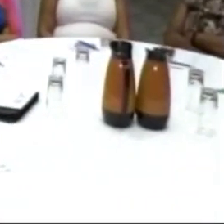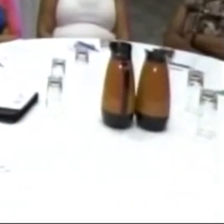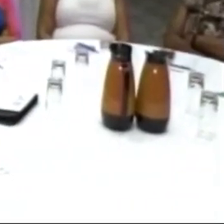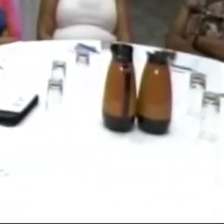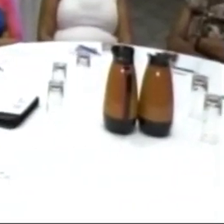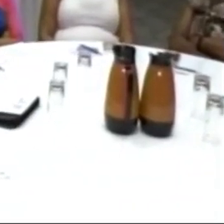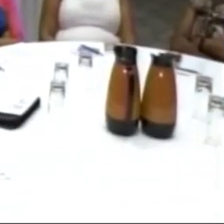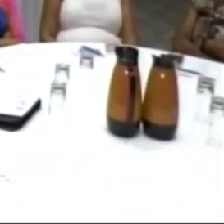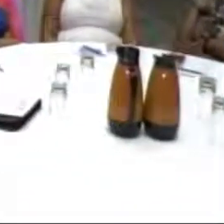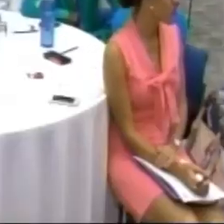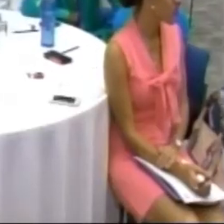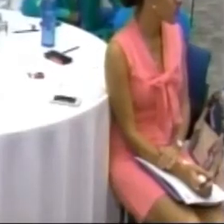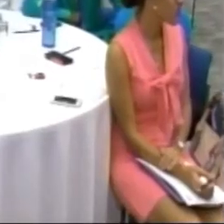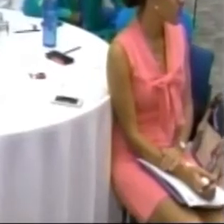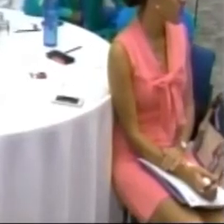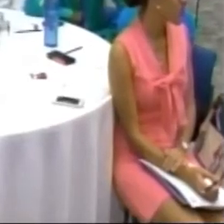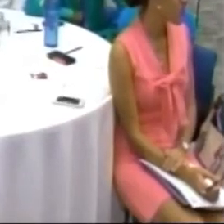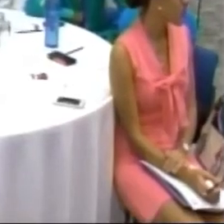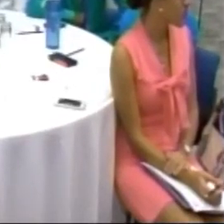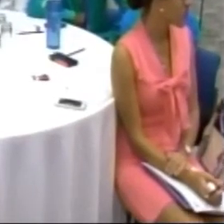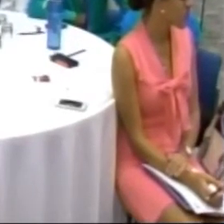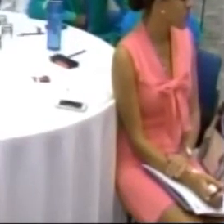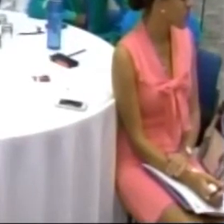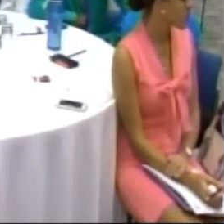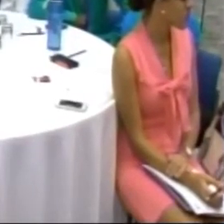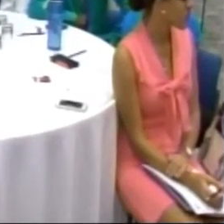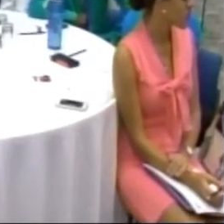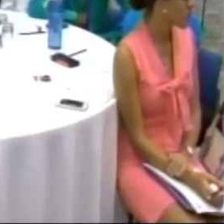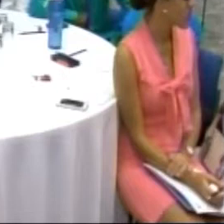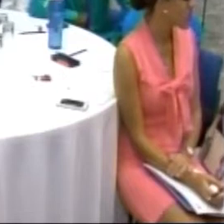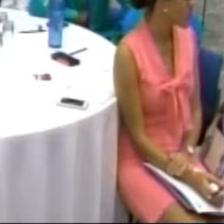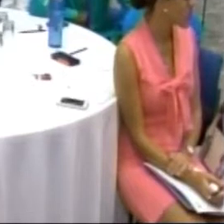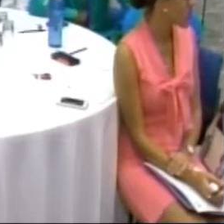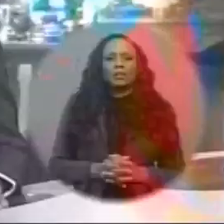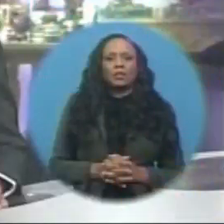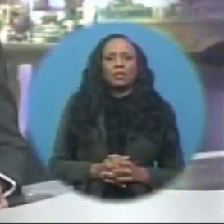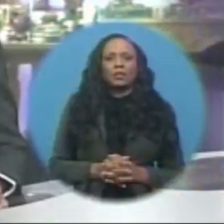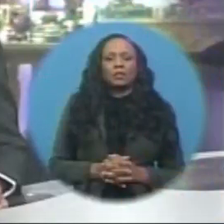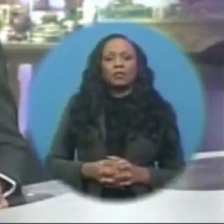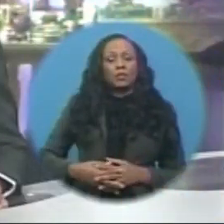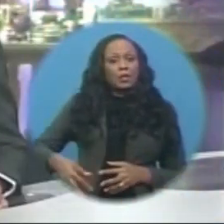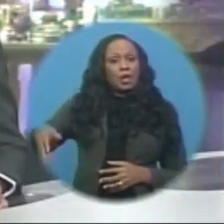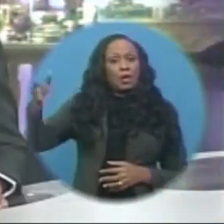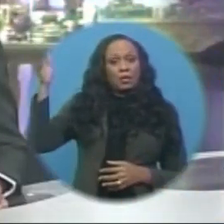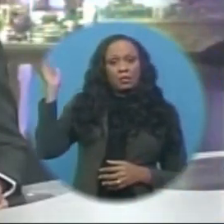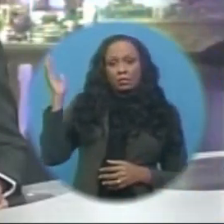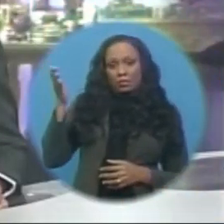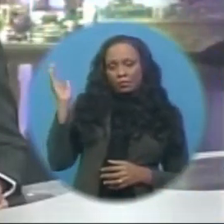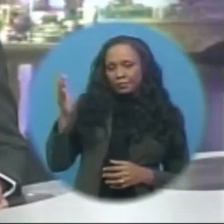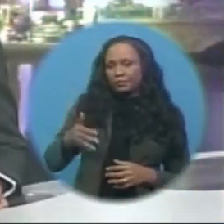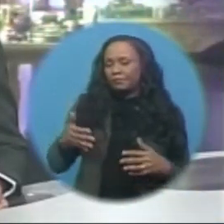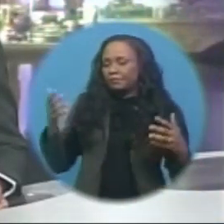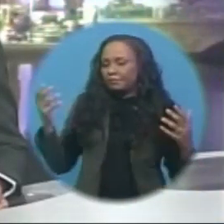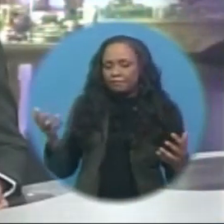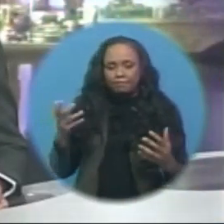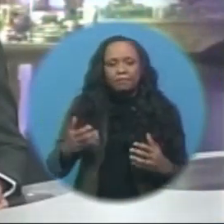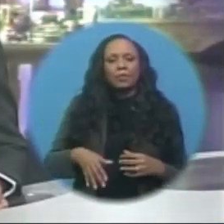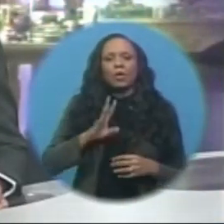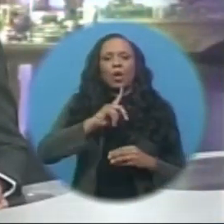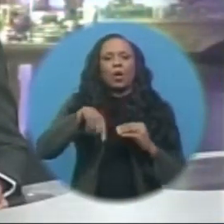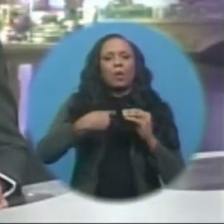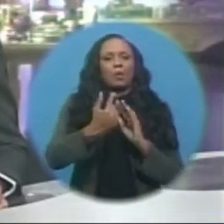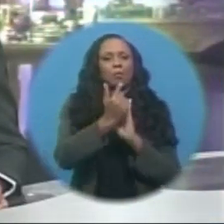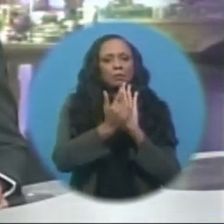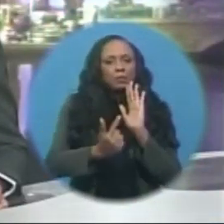the Organization for Economic Cooperation and Development, as well as the Caribbean Financial Action Task Force. Mr. Innes adds that legislation will